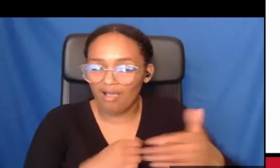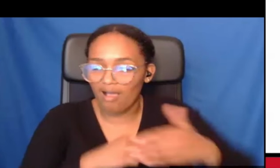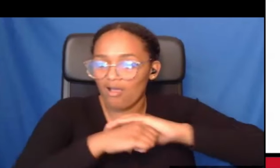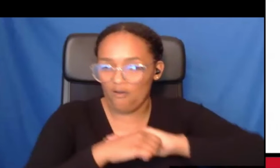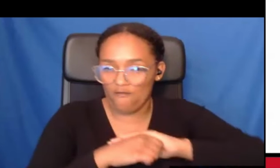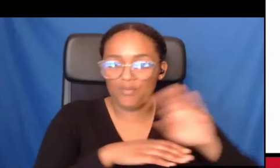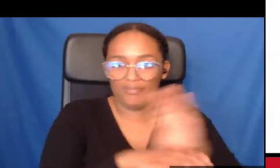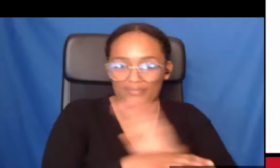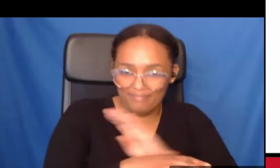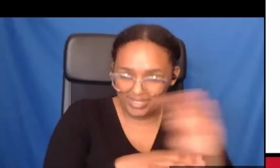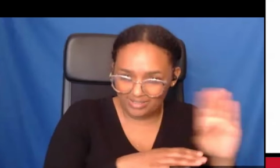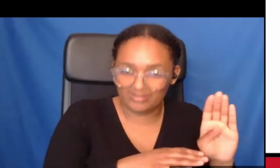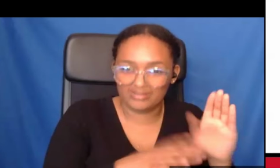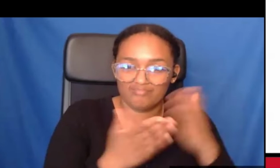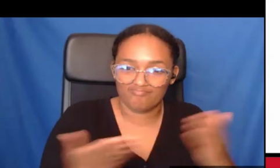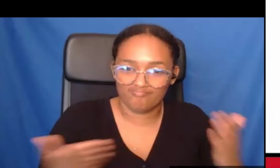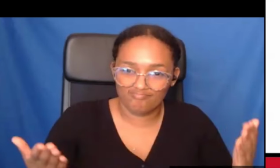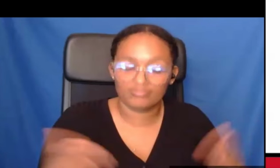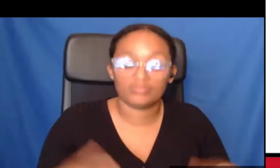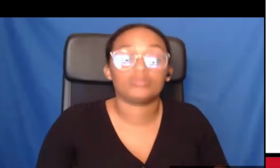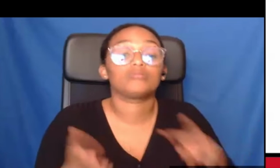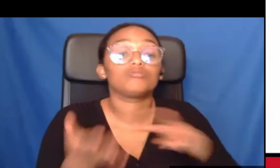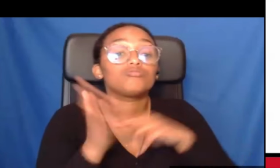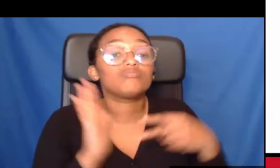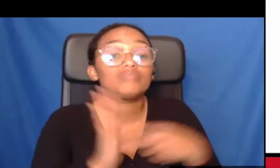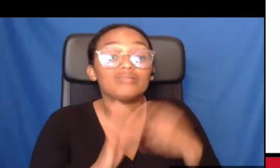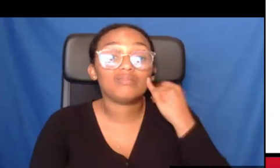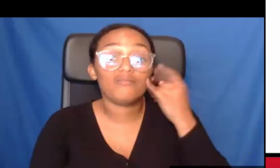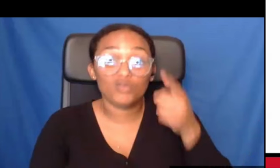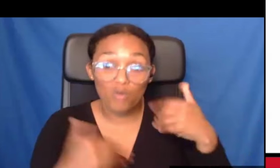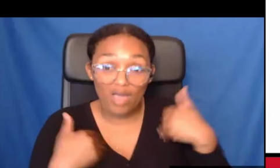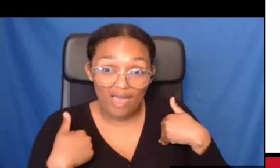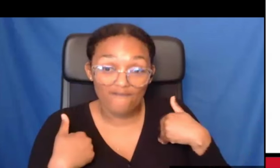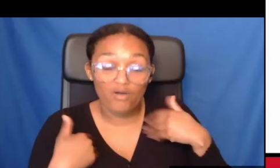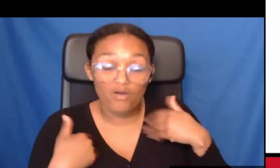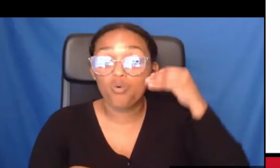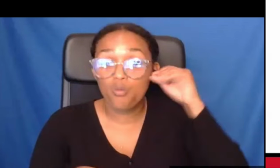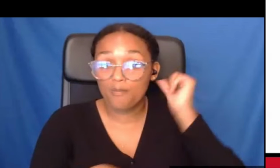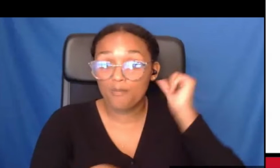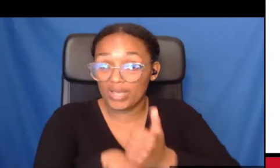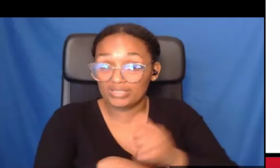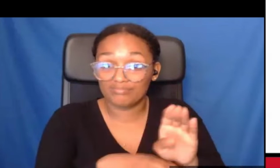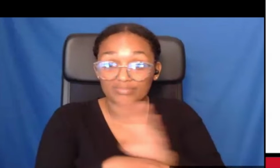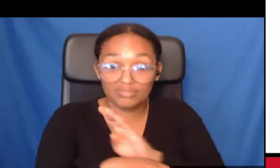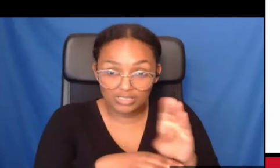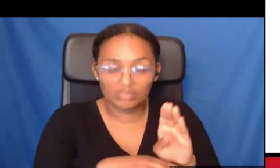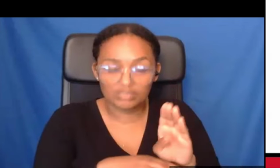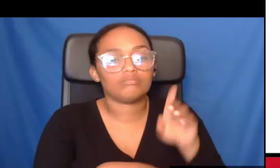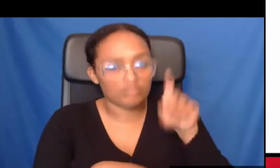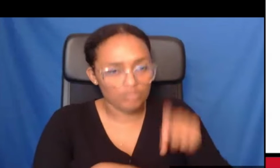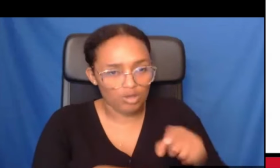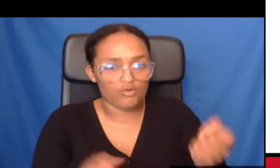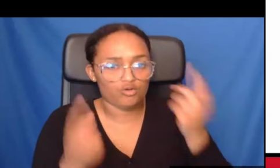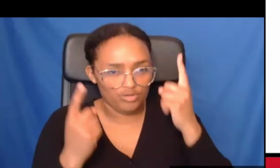are operating a home-based business, it is important to understand what you have and what you need.